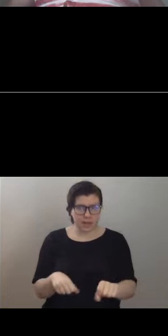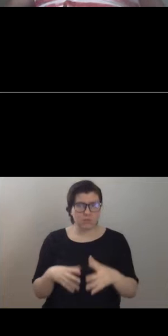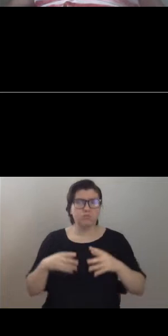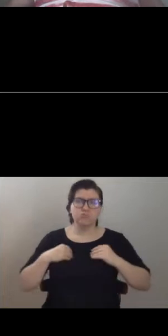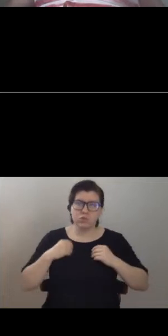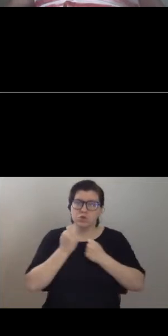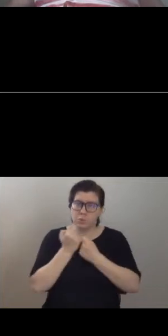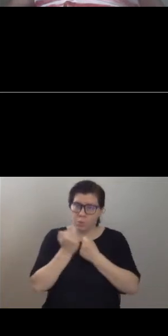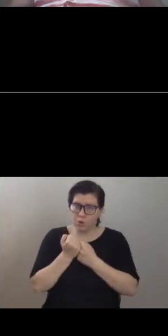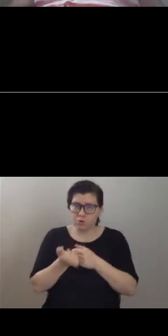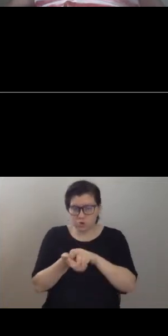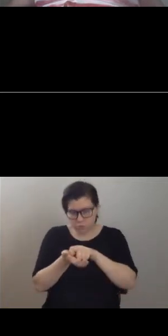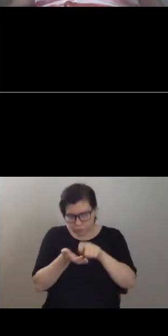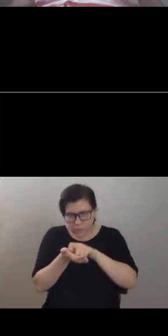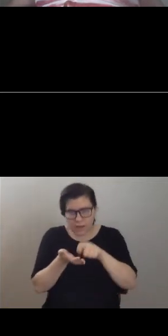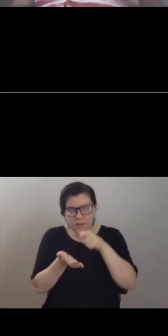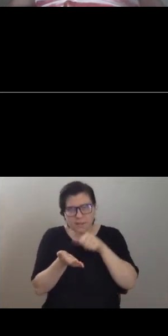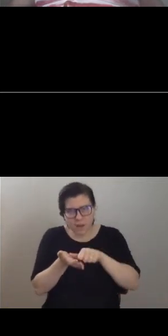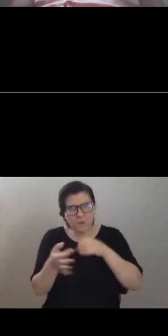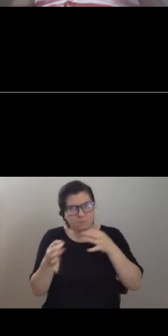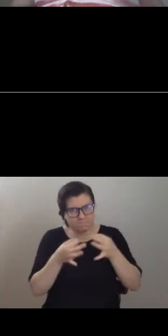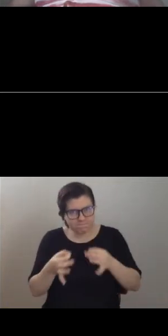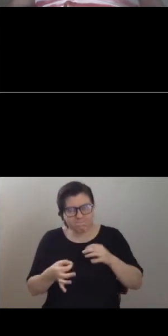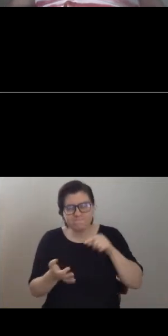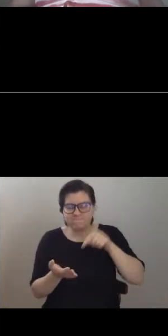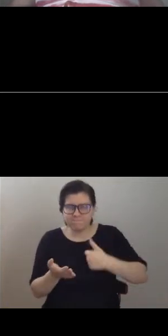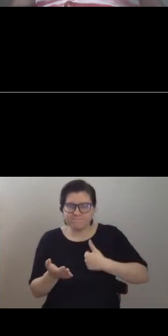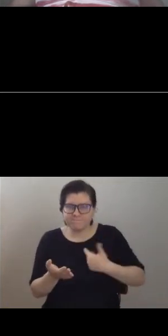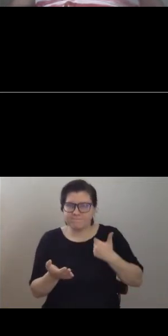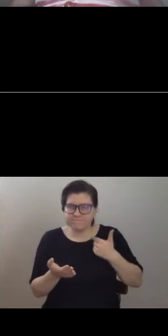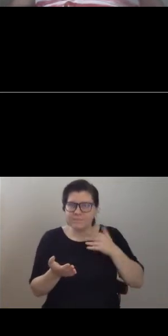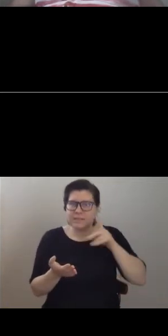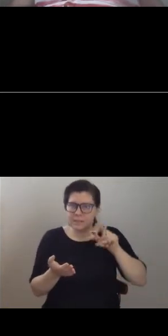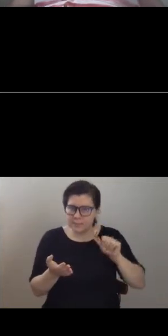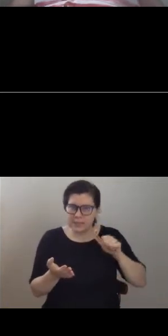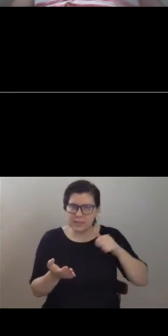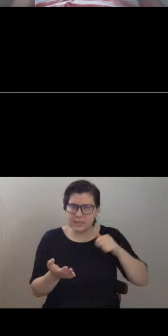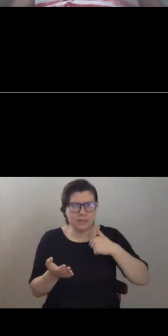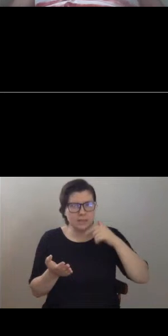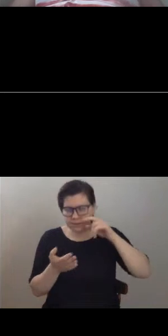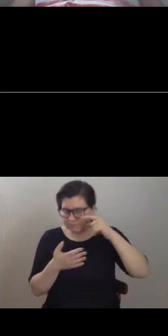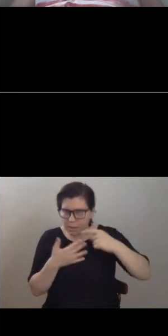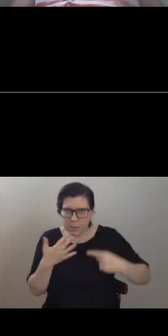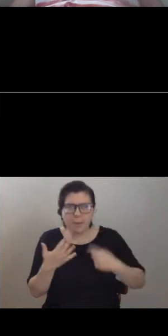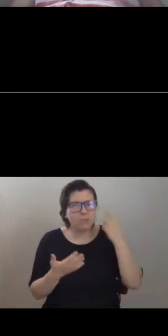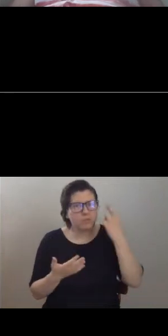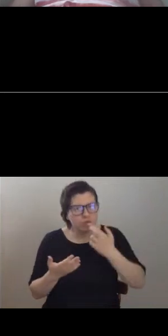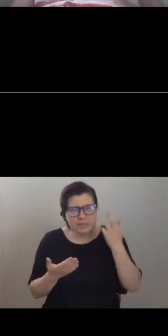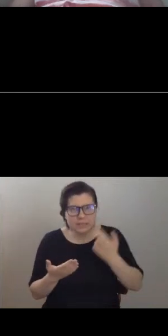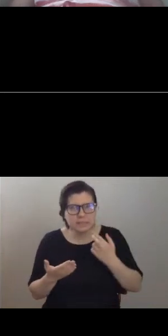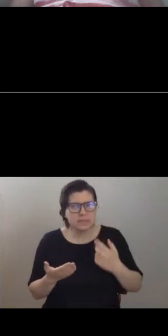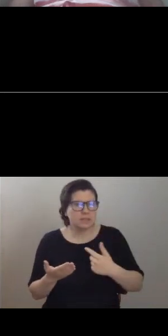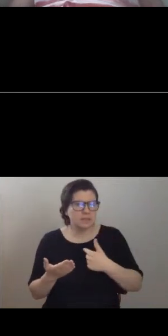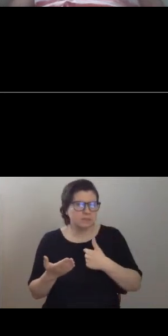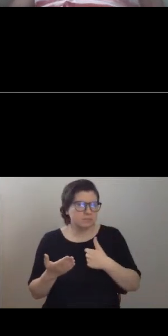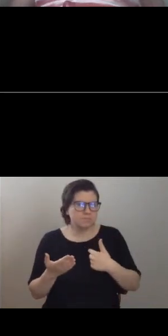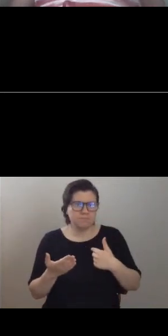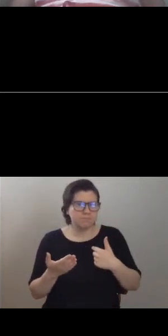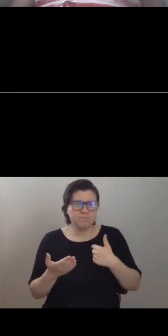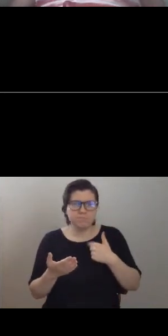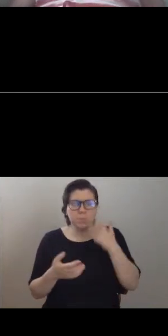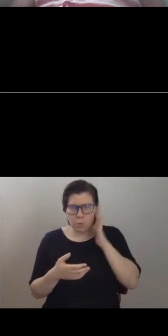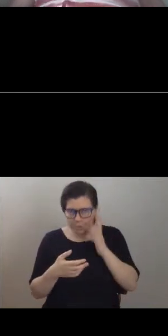letter explaining that you have a disability, and for those reasons, it would be